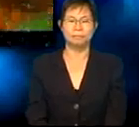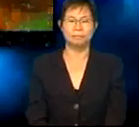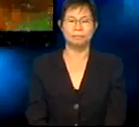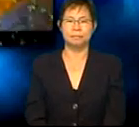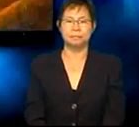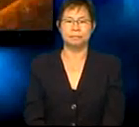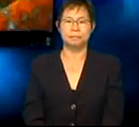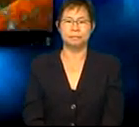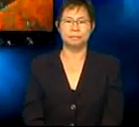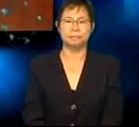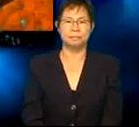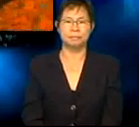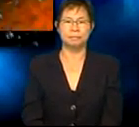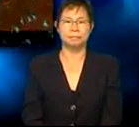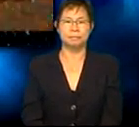the brain,